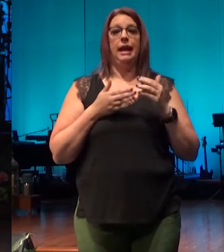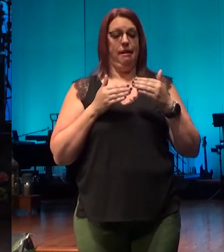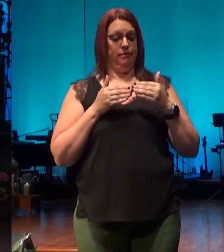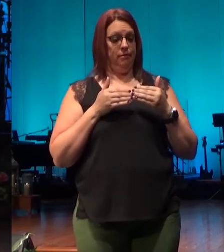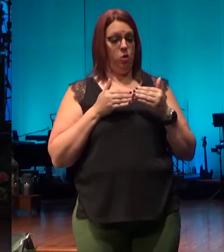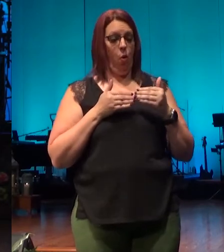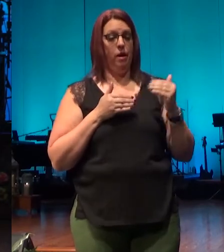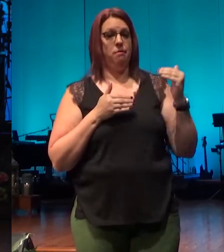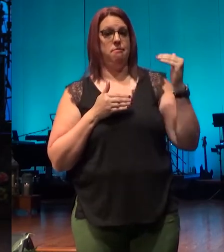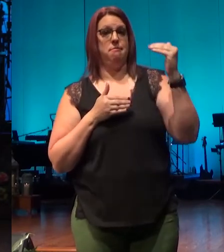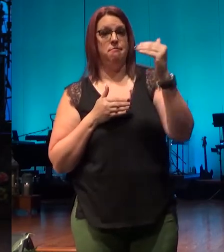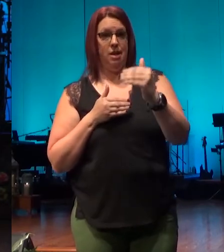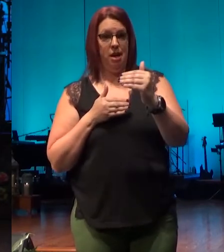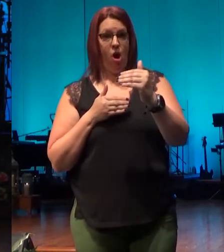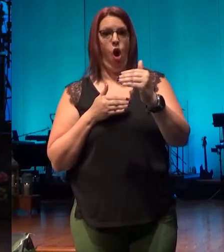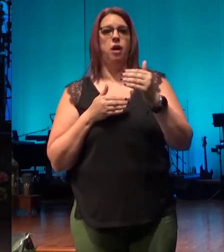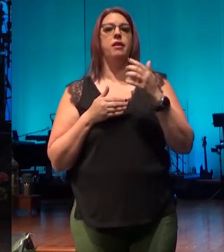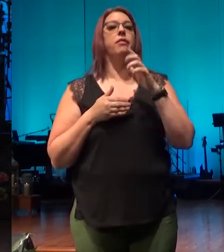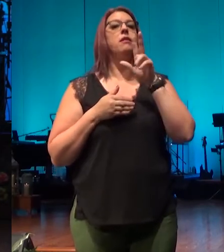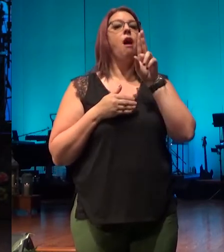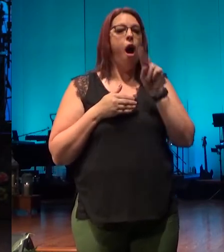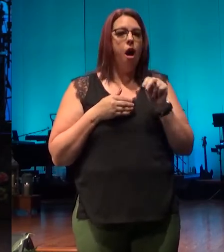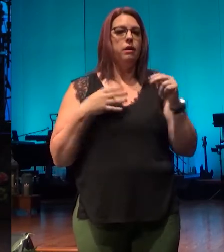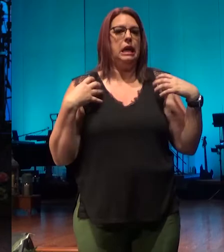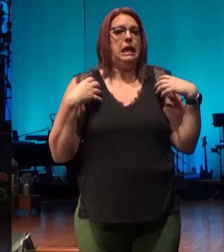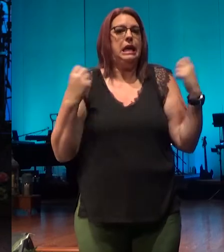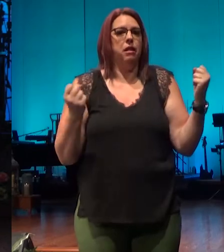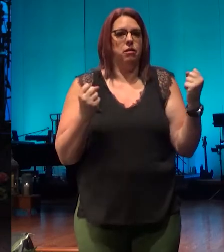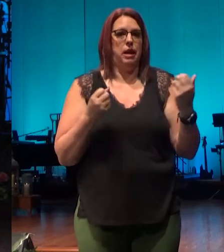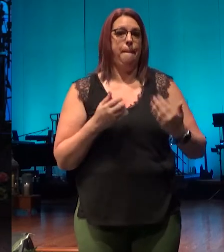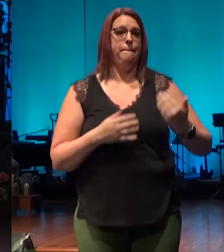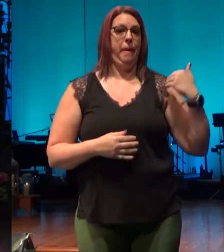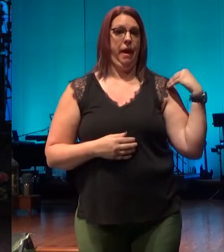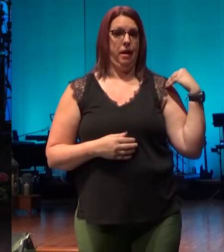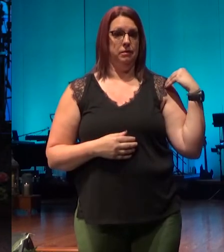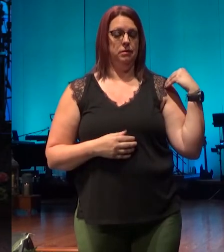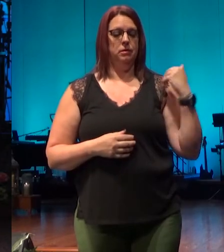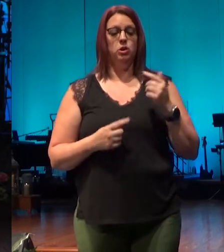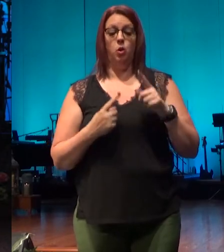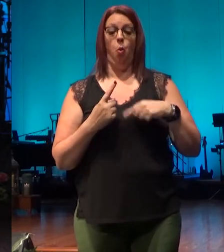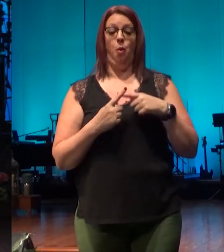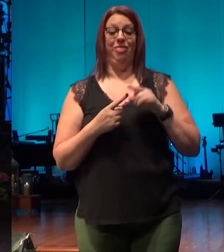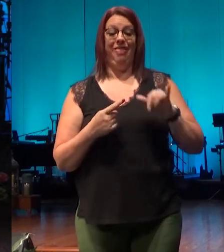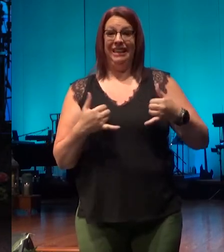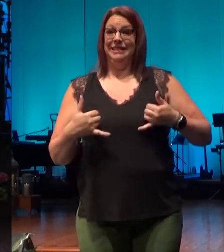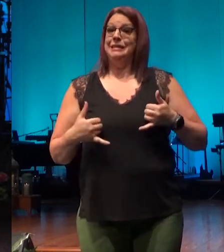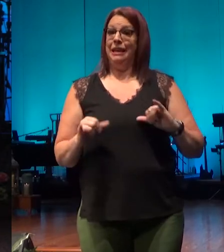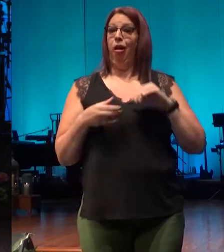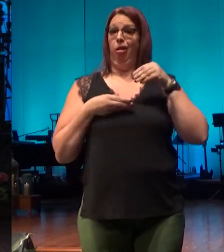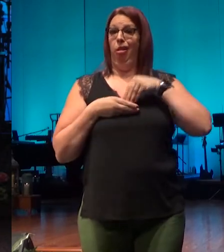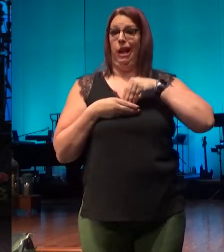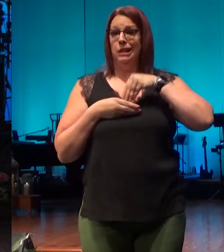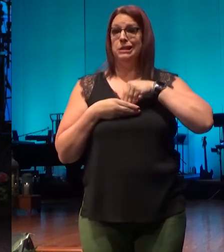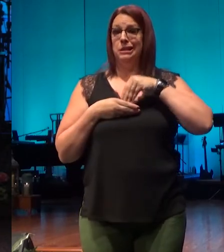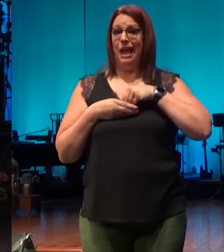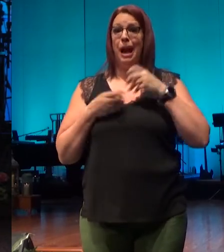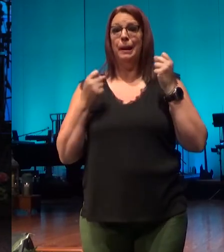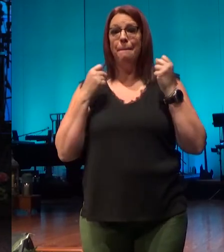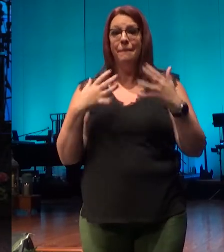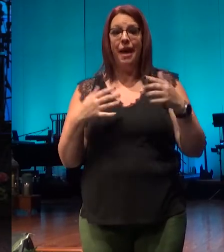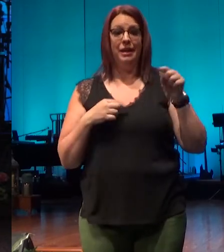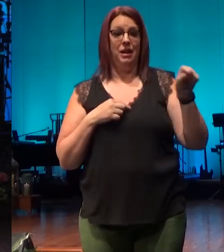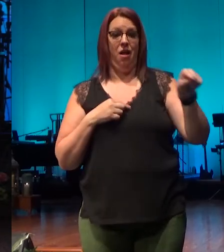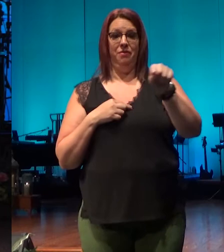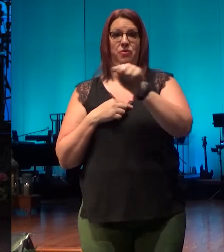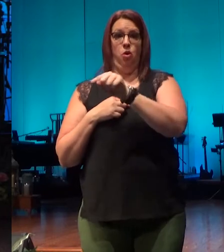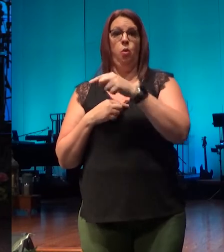past. But what happens to us is when that unhealed past is activated still within us, many of the other